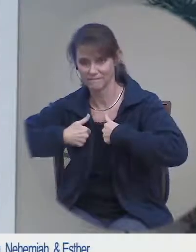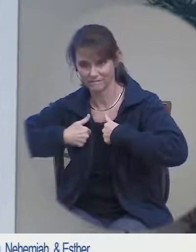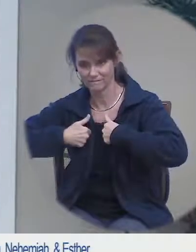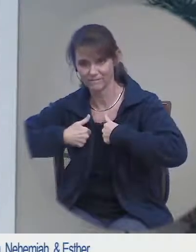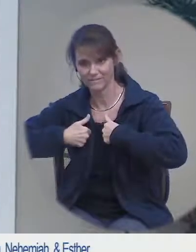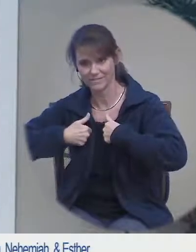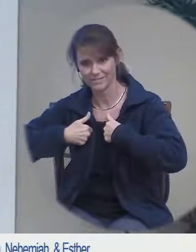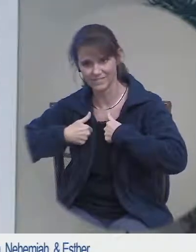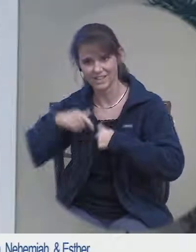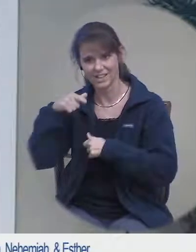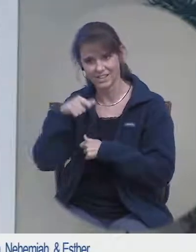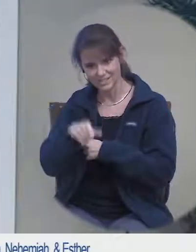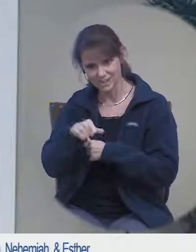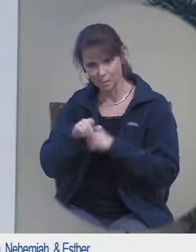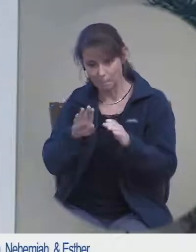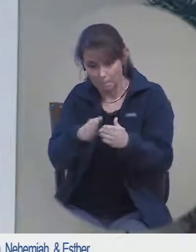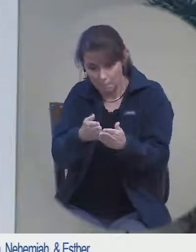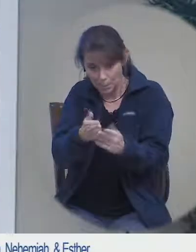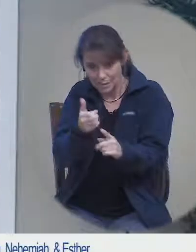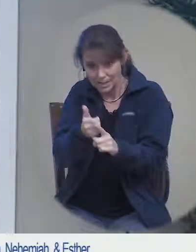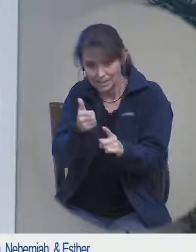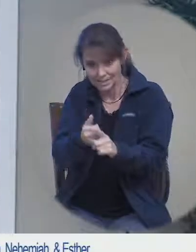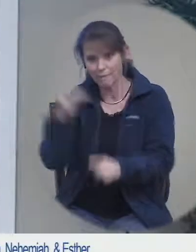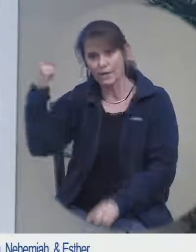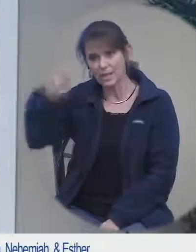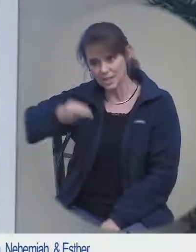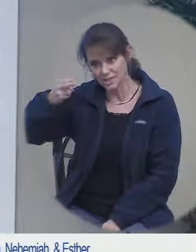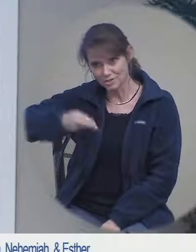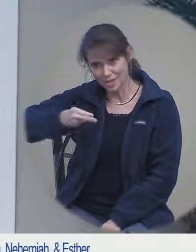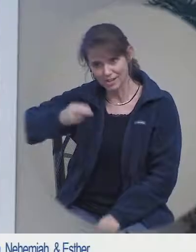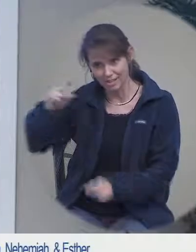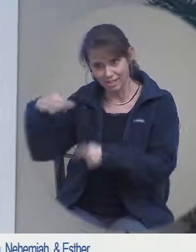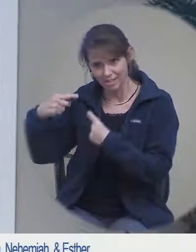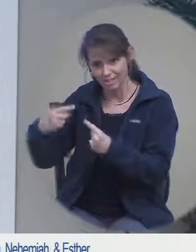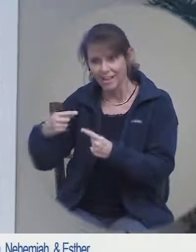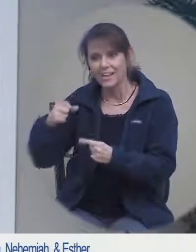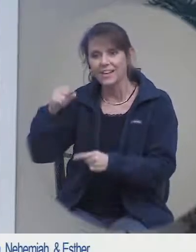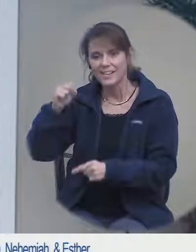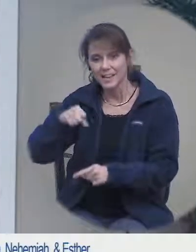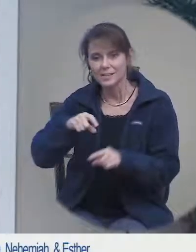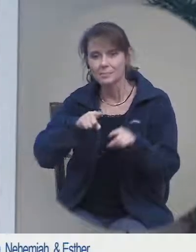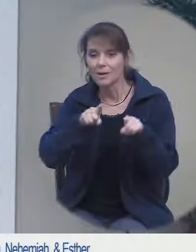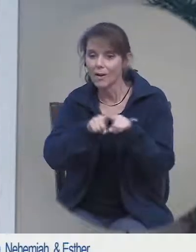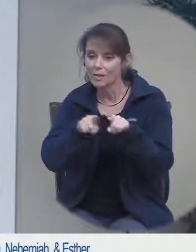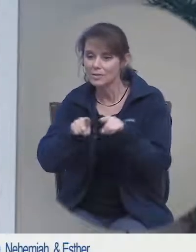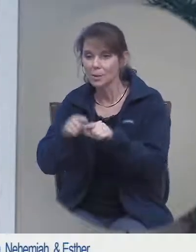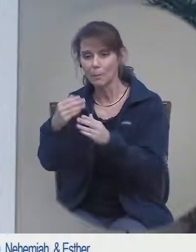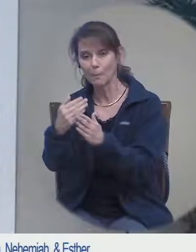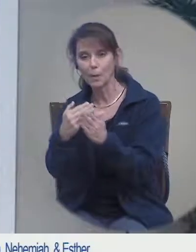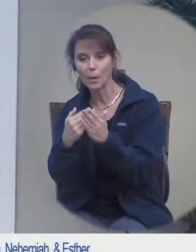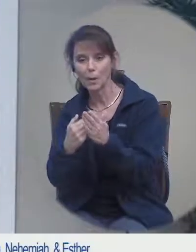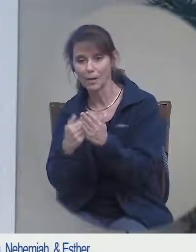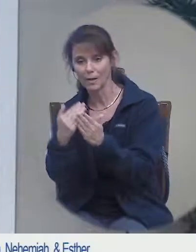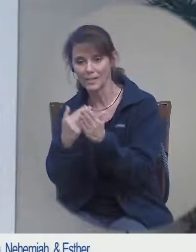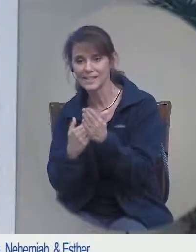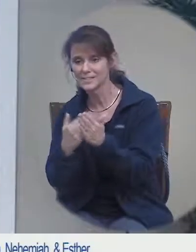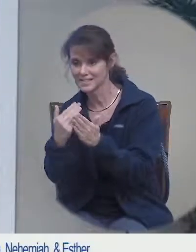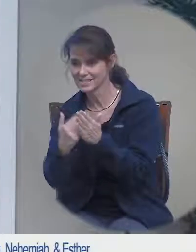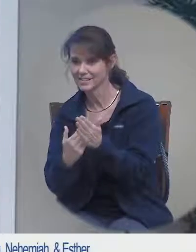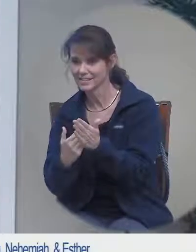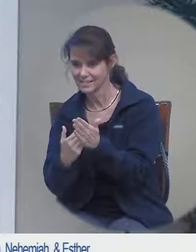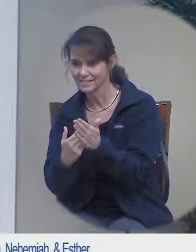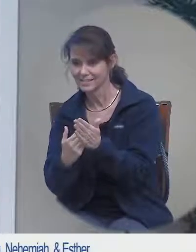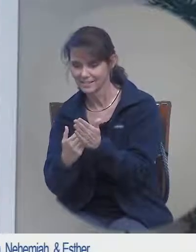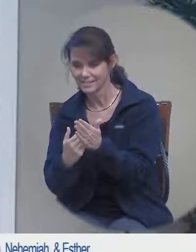lists. And we have to take into account, besides Nehemiah's own tendencies, Nehemiah was a man inspired by